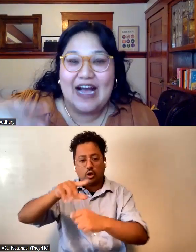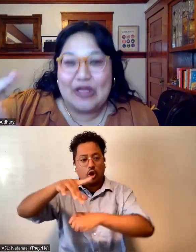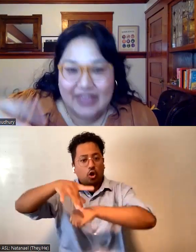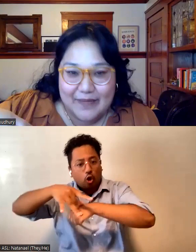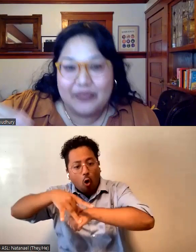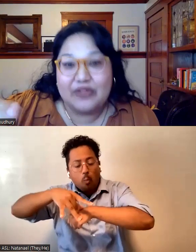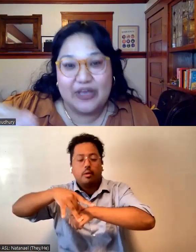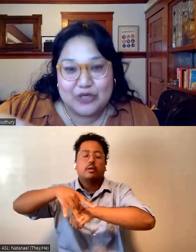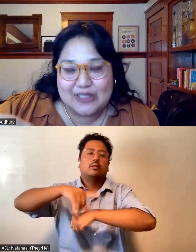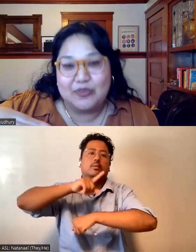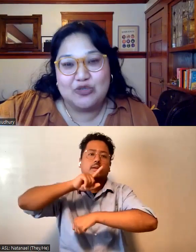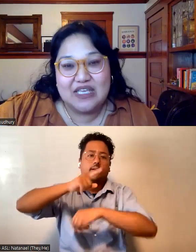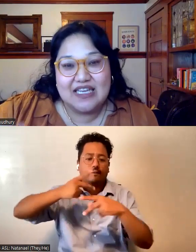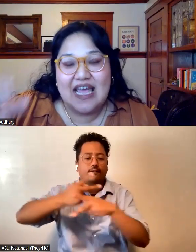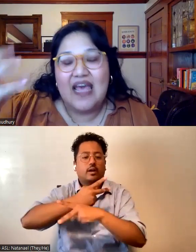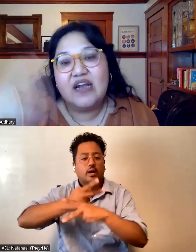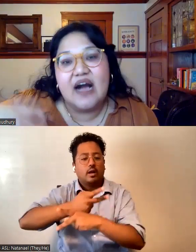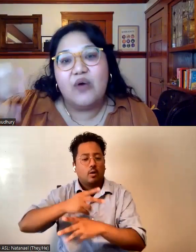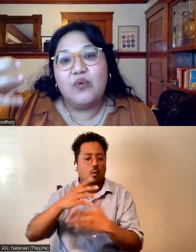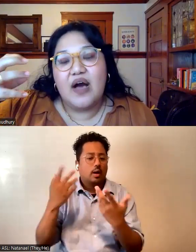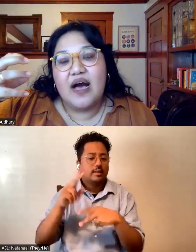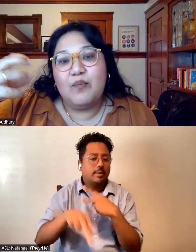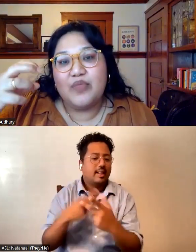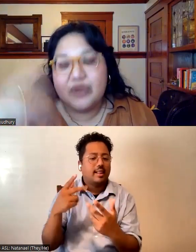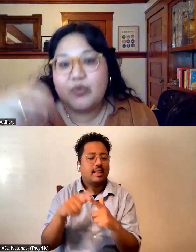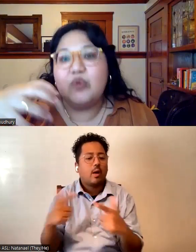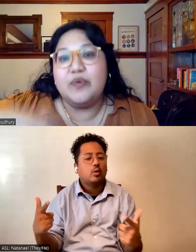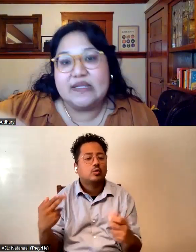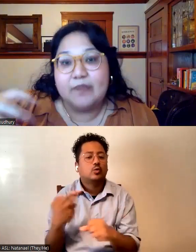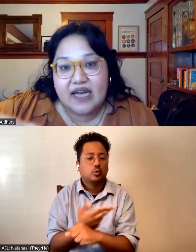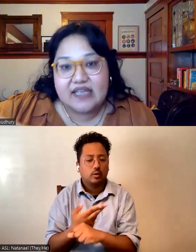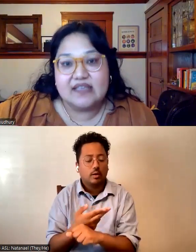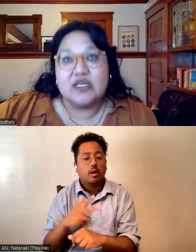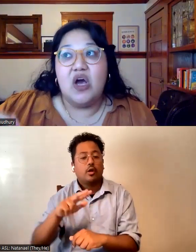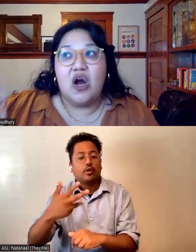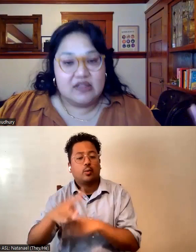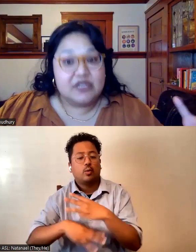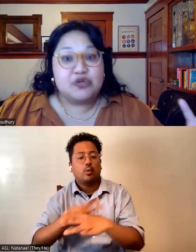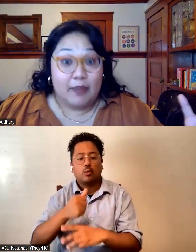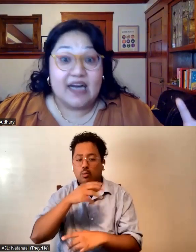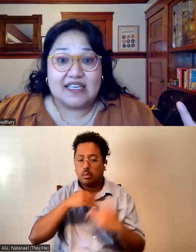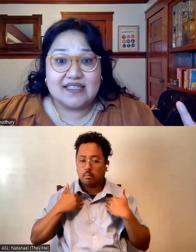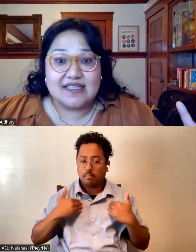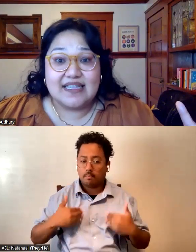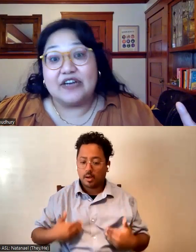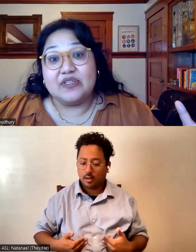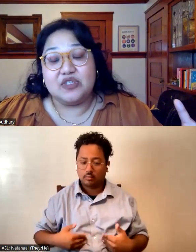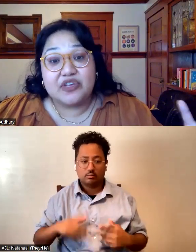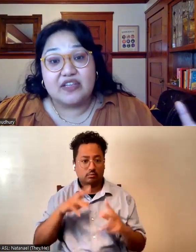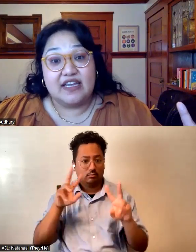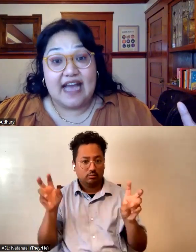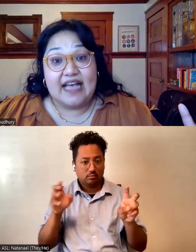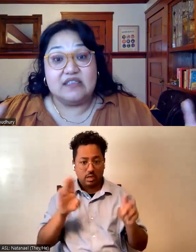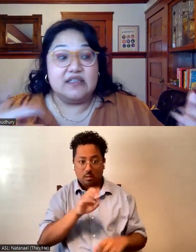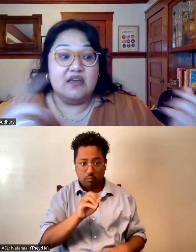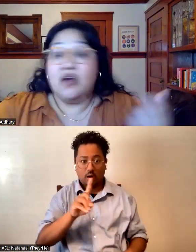and how to think about the languages in between, and how third world women's bodies are literal bodies that are